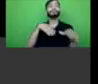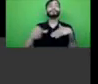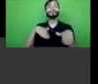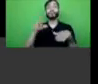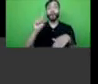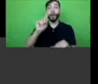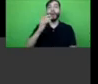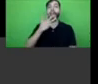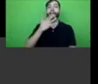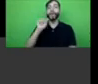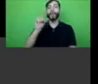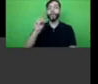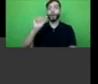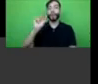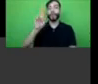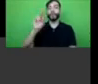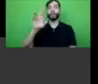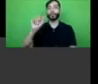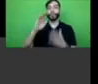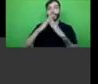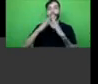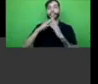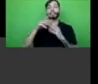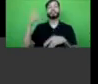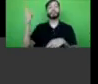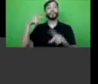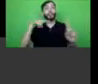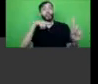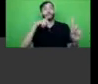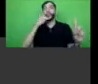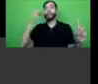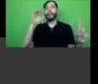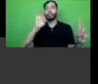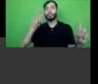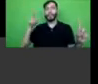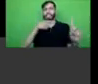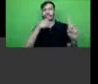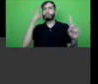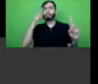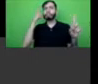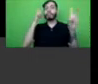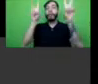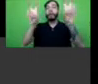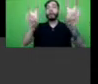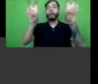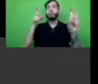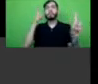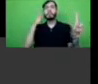Someone called 911 to report a suspicious person.